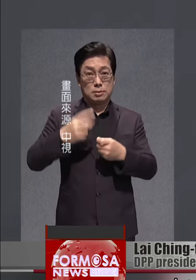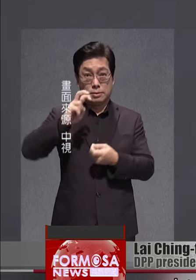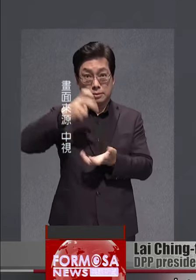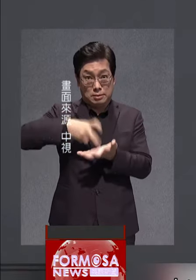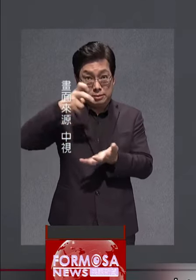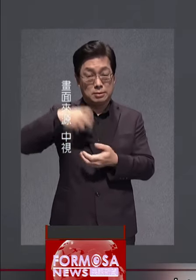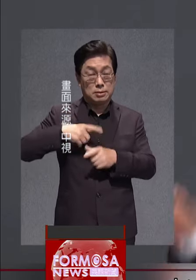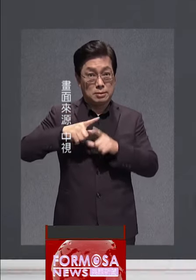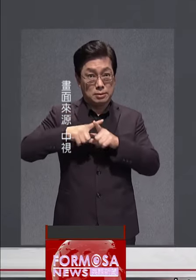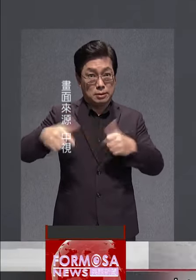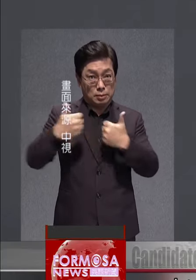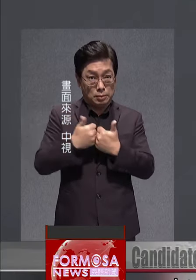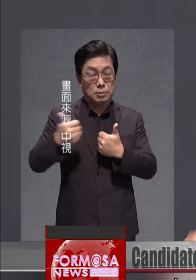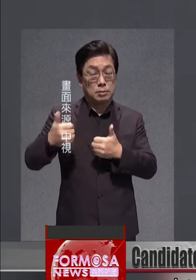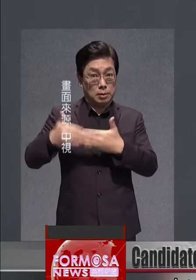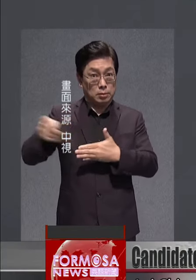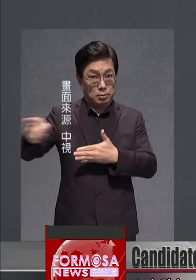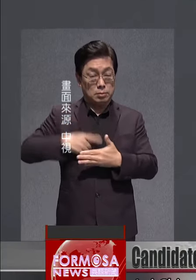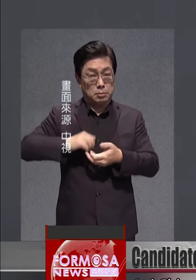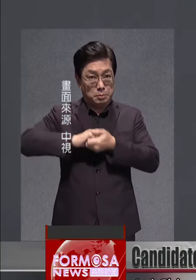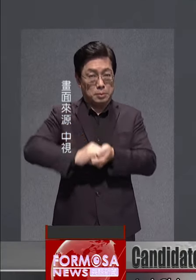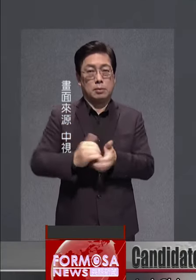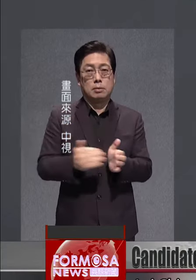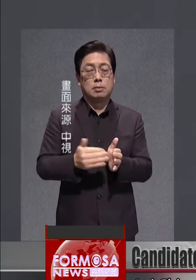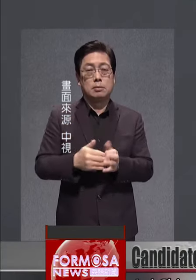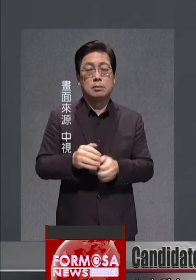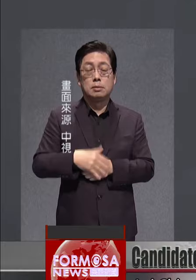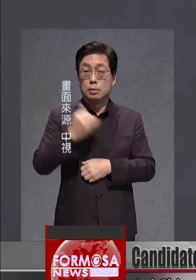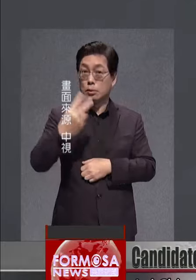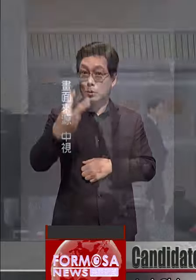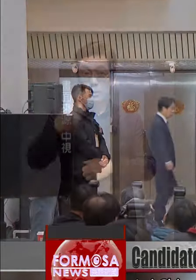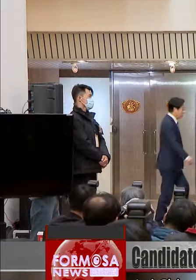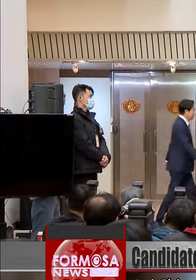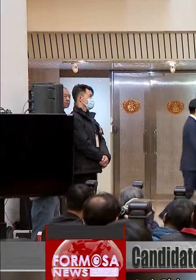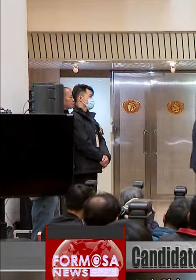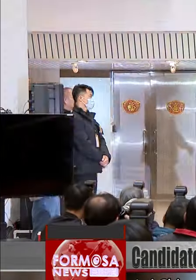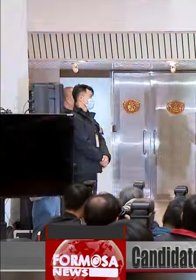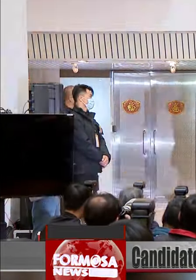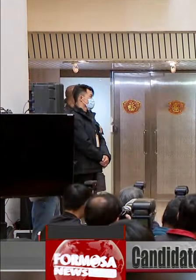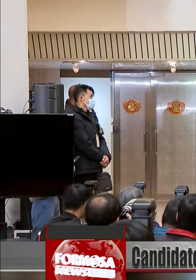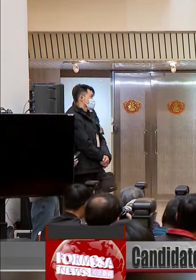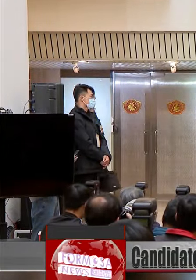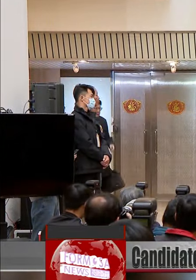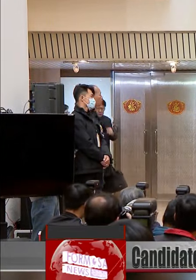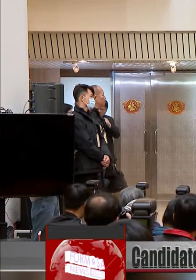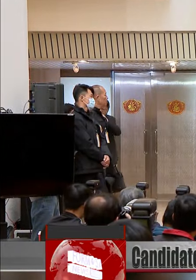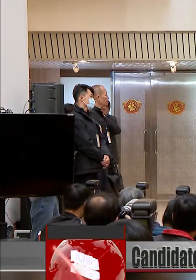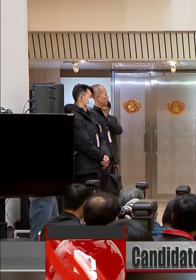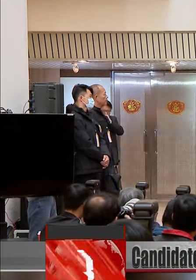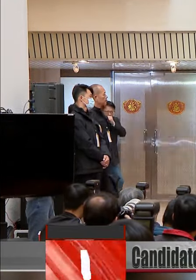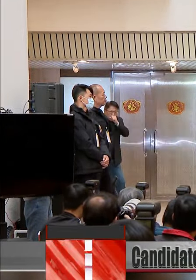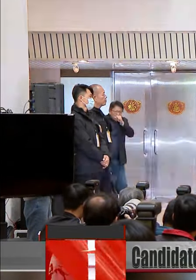the impact on Taiwanese society. Lai Ching-te once again said he would arrange for more economic and